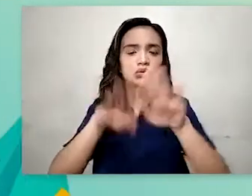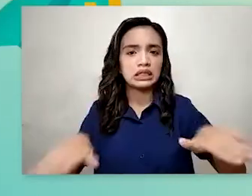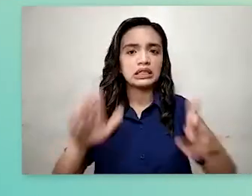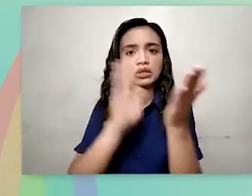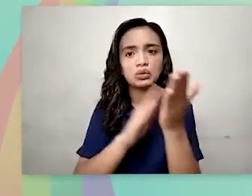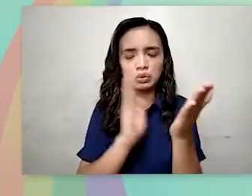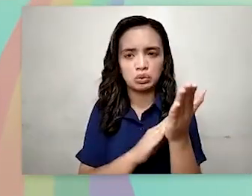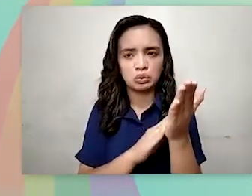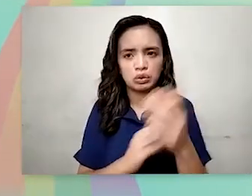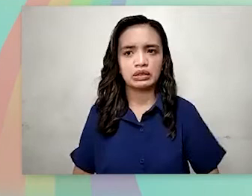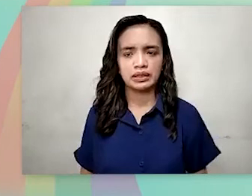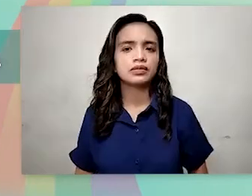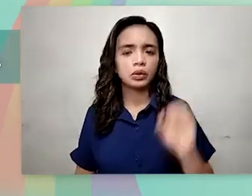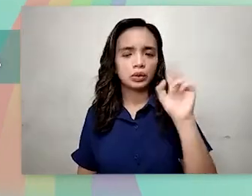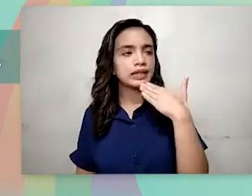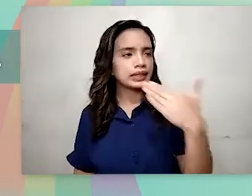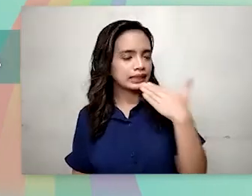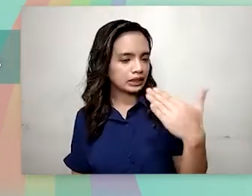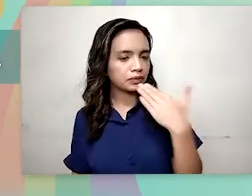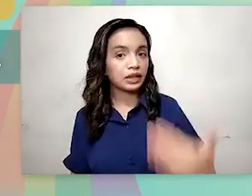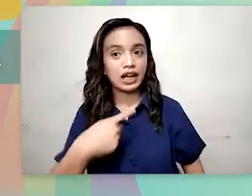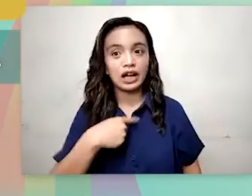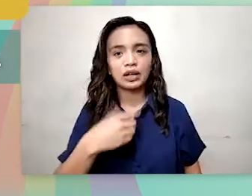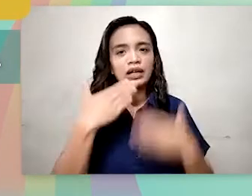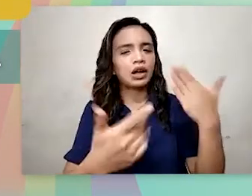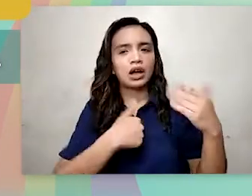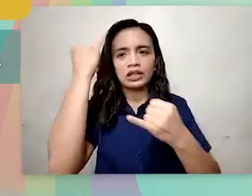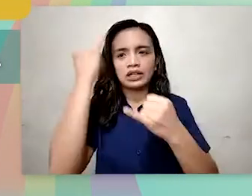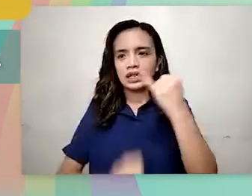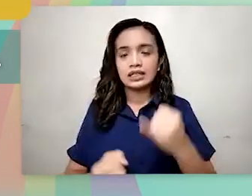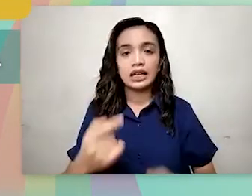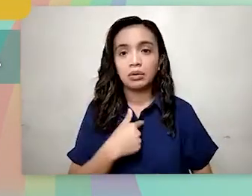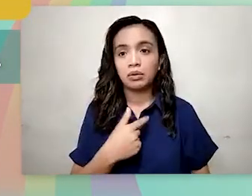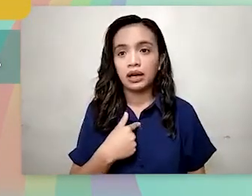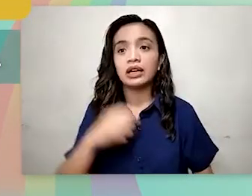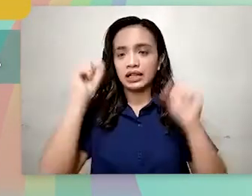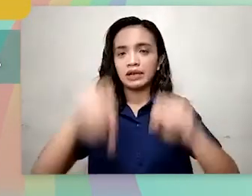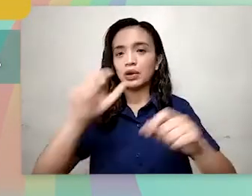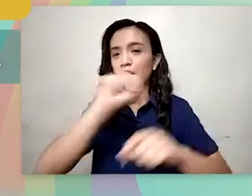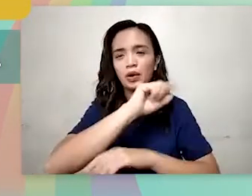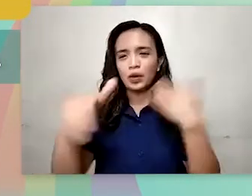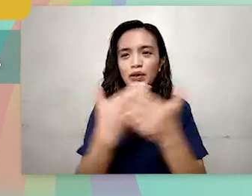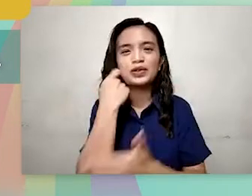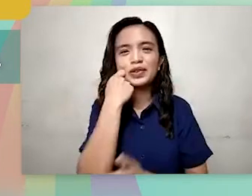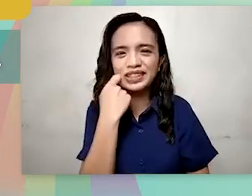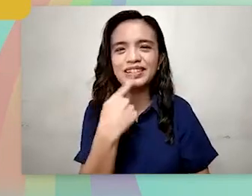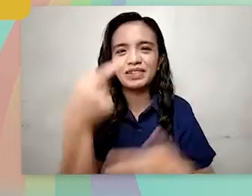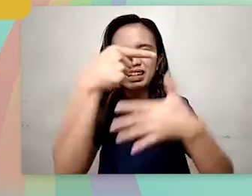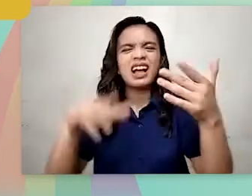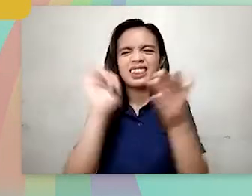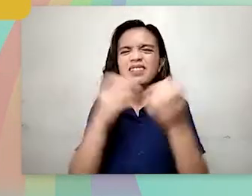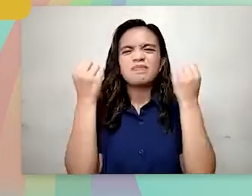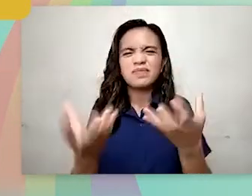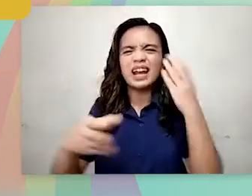needs that I see for small businesses. Thank you, Edwin, and I'm thankful I'm the last because I can just say all of the above. No,